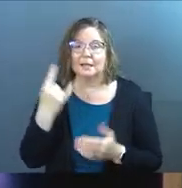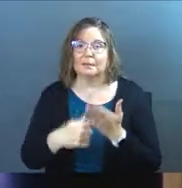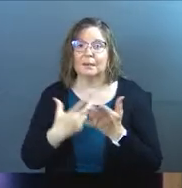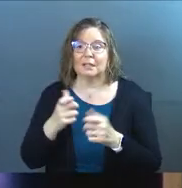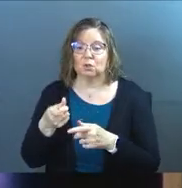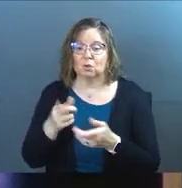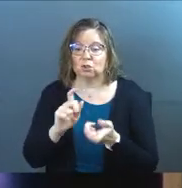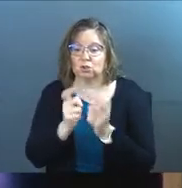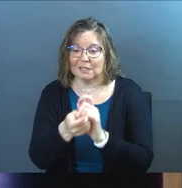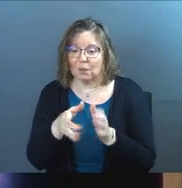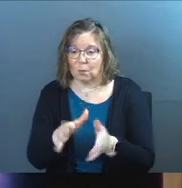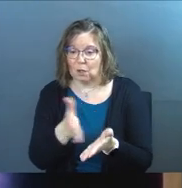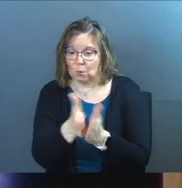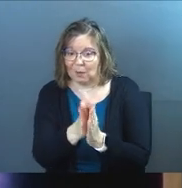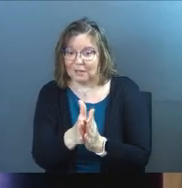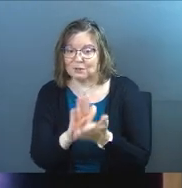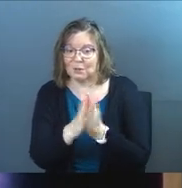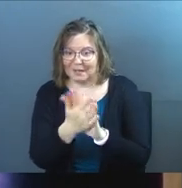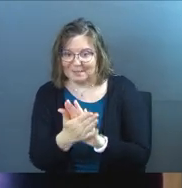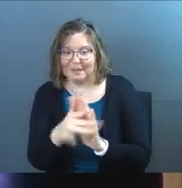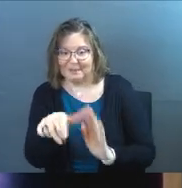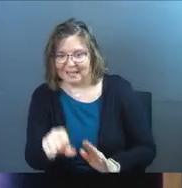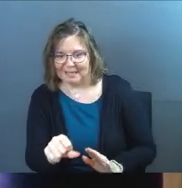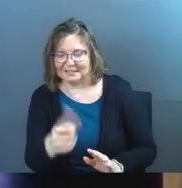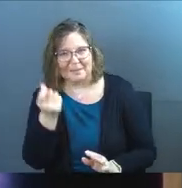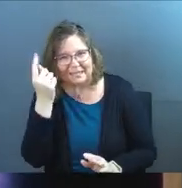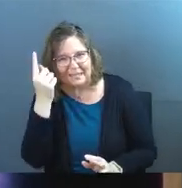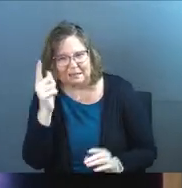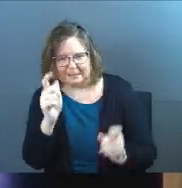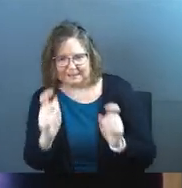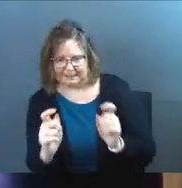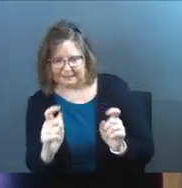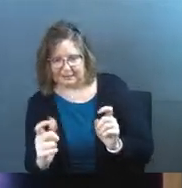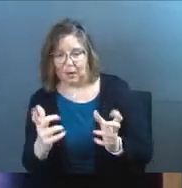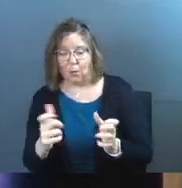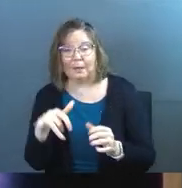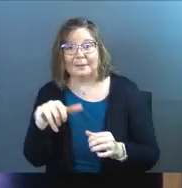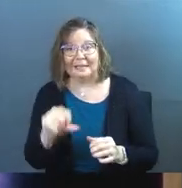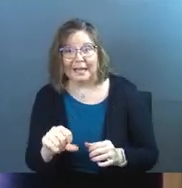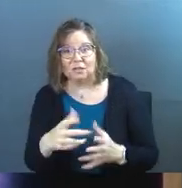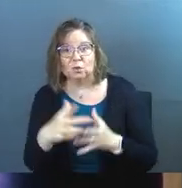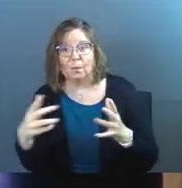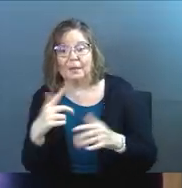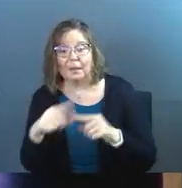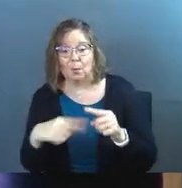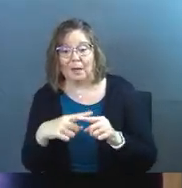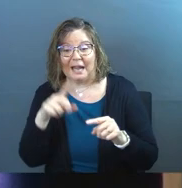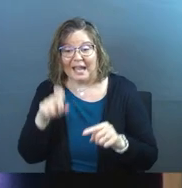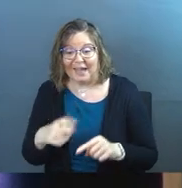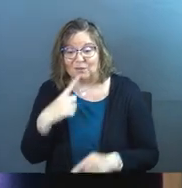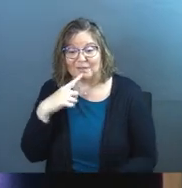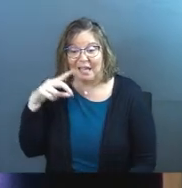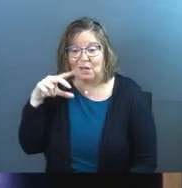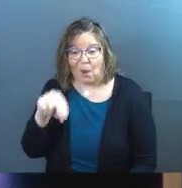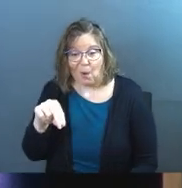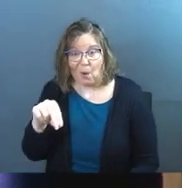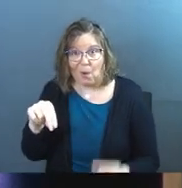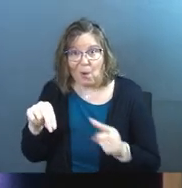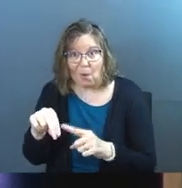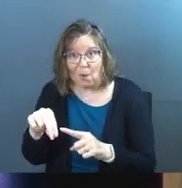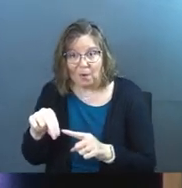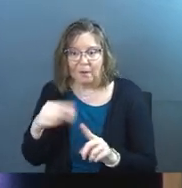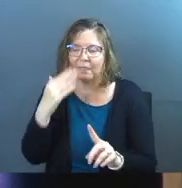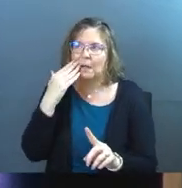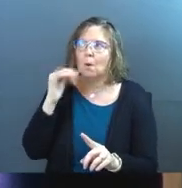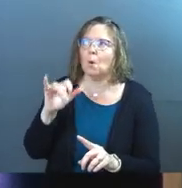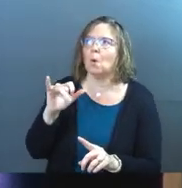the way you requested that thing so I can make it a yes. Does that make sense? Like, I want to be yes so much that when I have to say no to my kids, like,